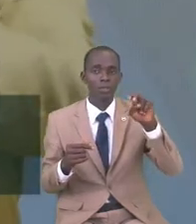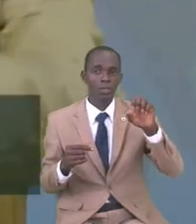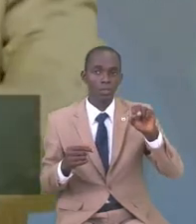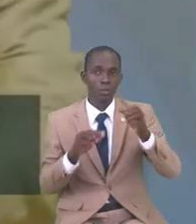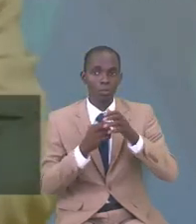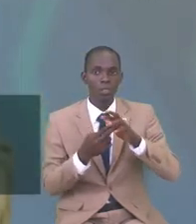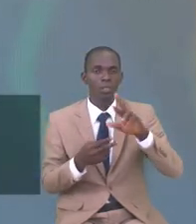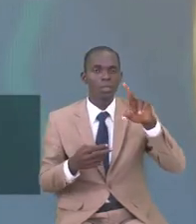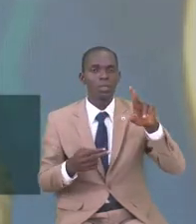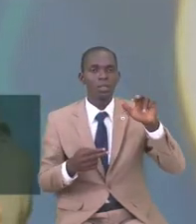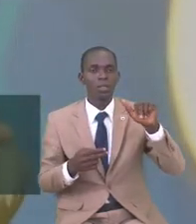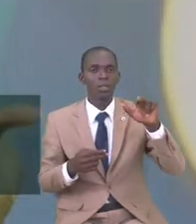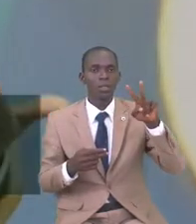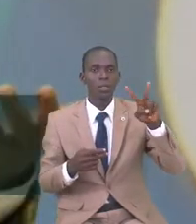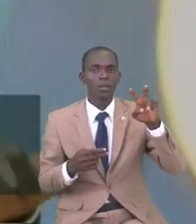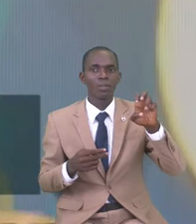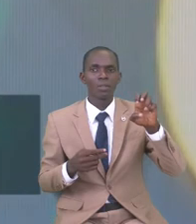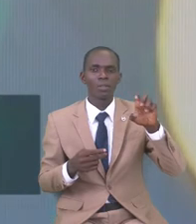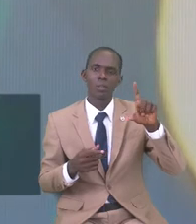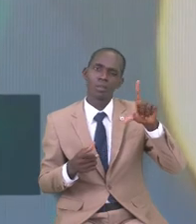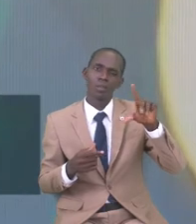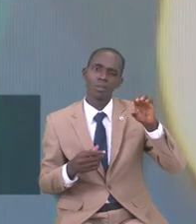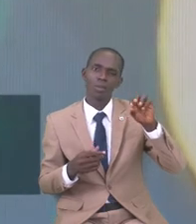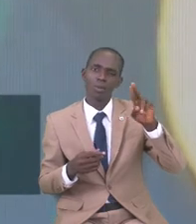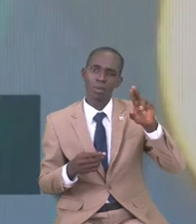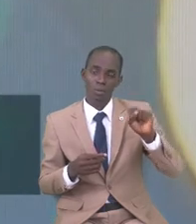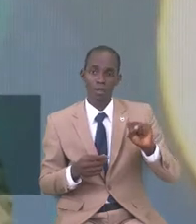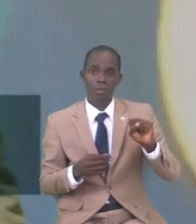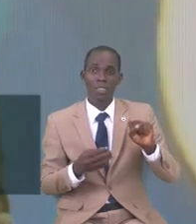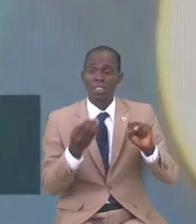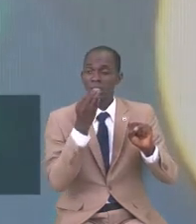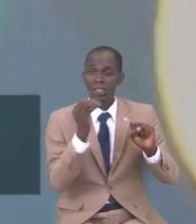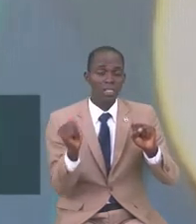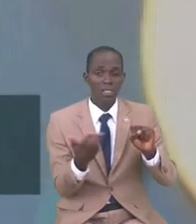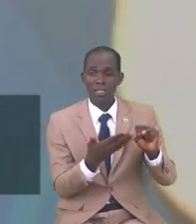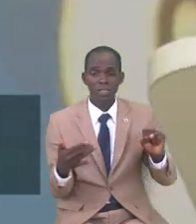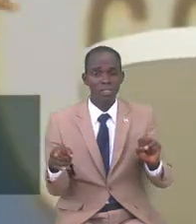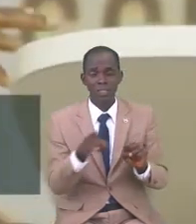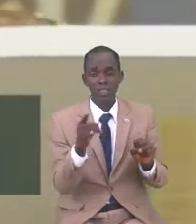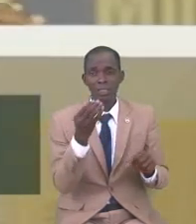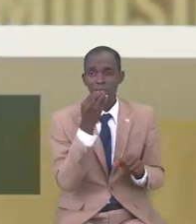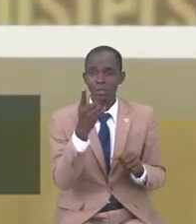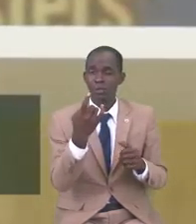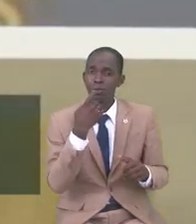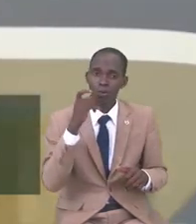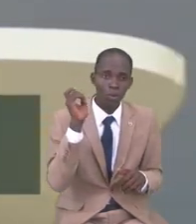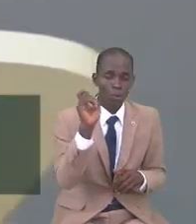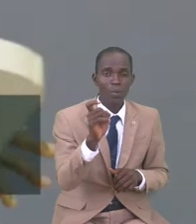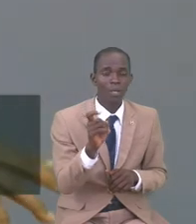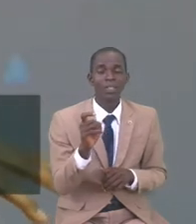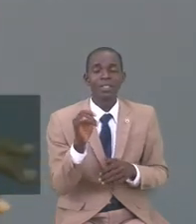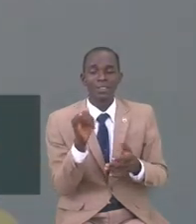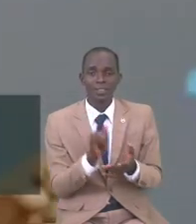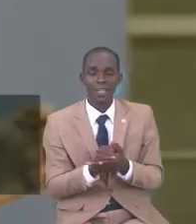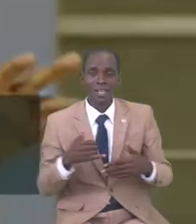the ravens, they eat up everything they see. And you have commanded the ravens who are